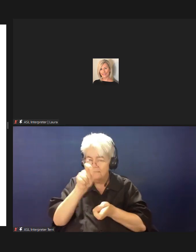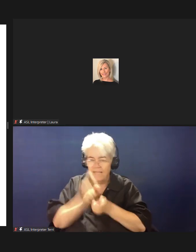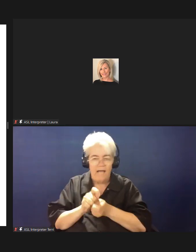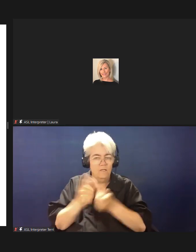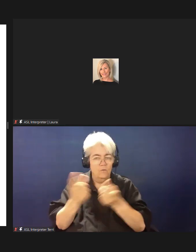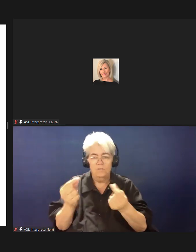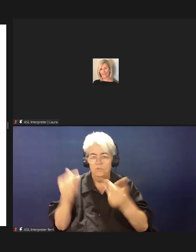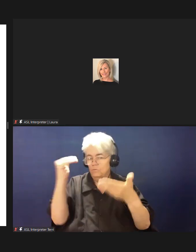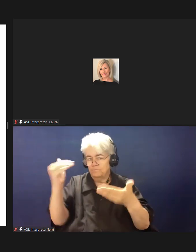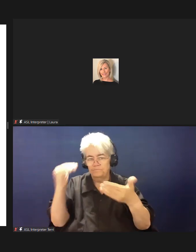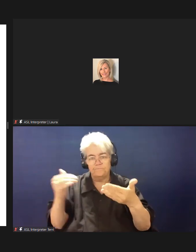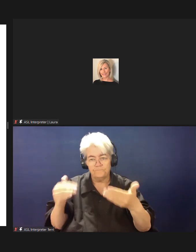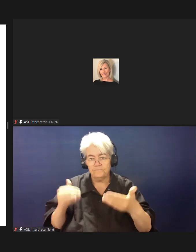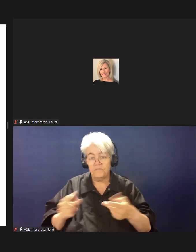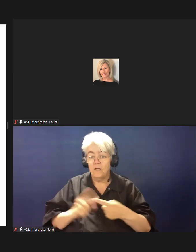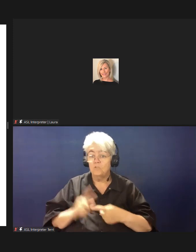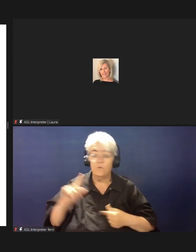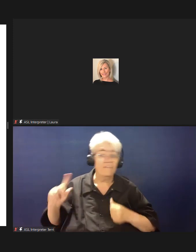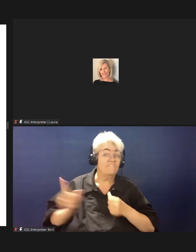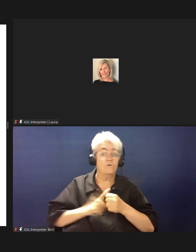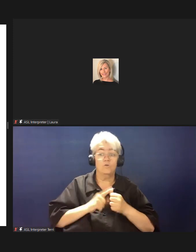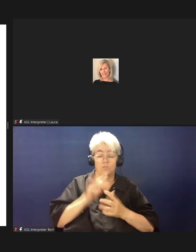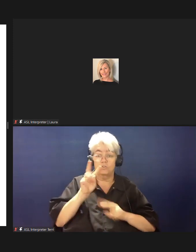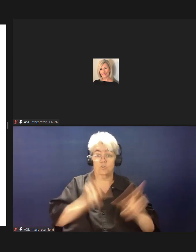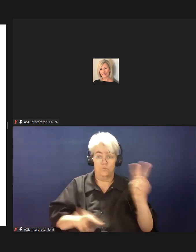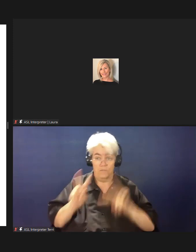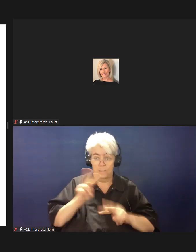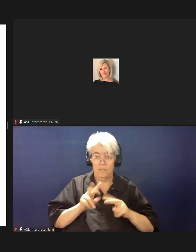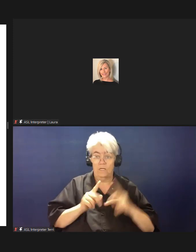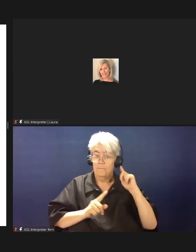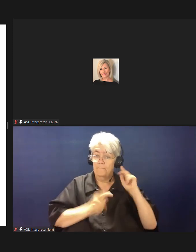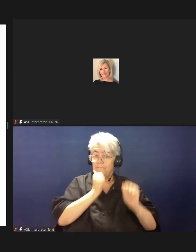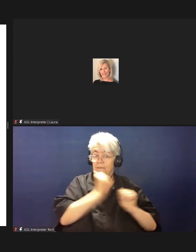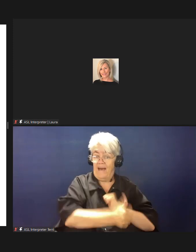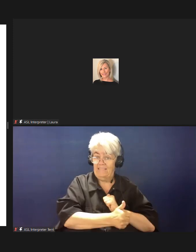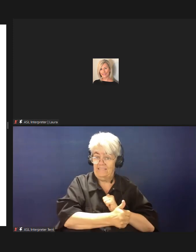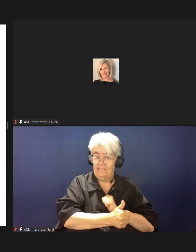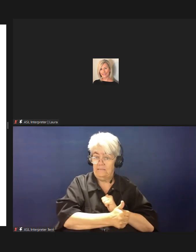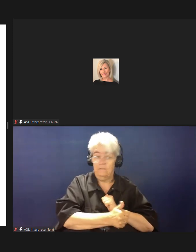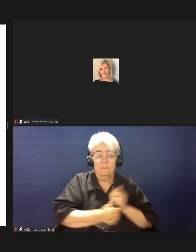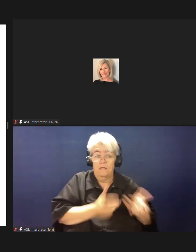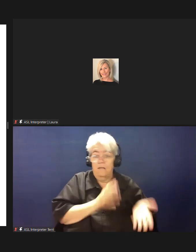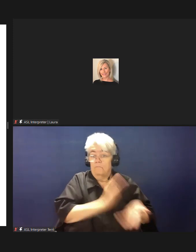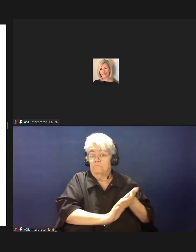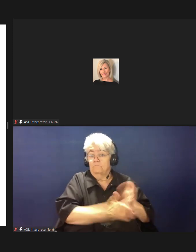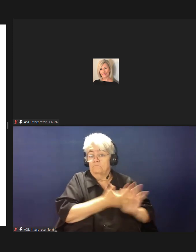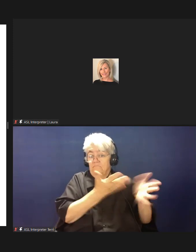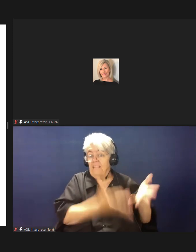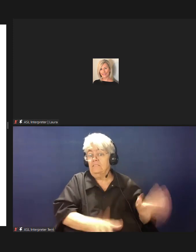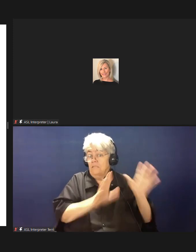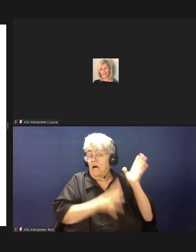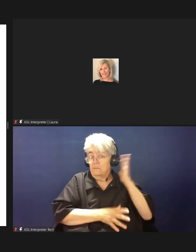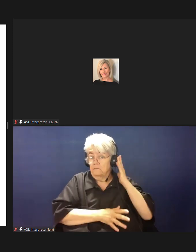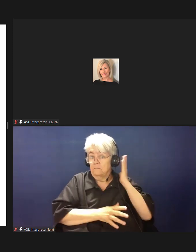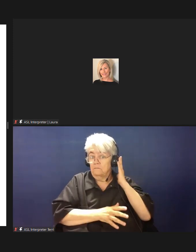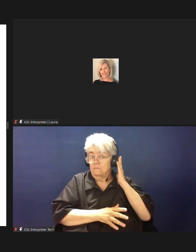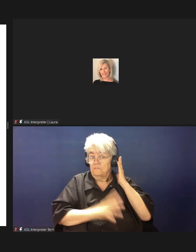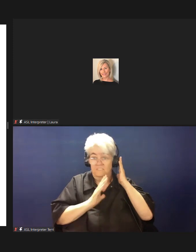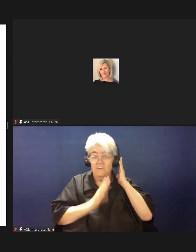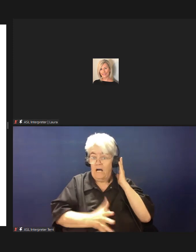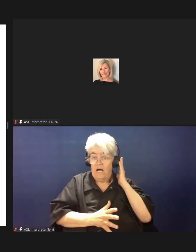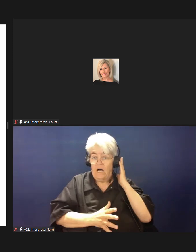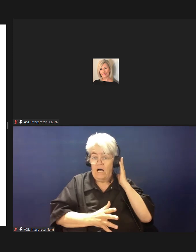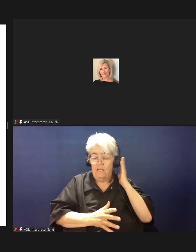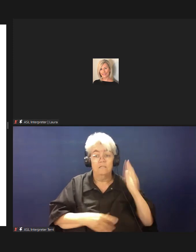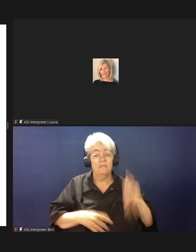if an ear passes the first screening, the process is complete for that ear. If the